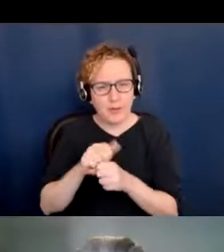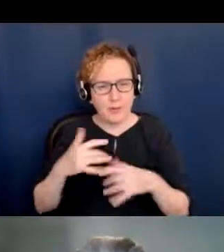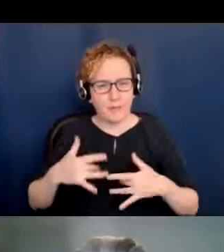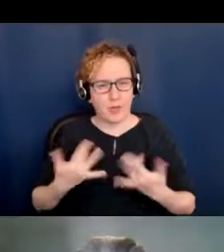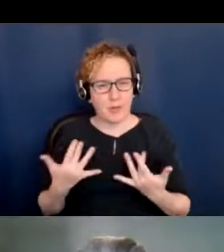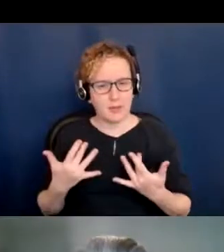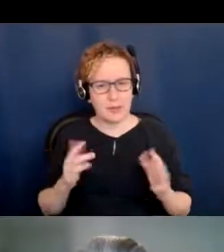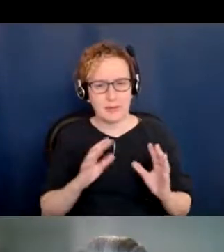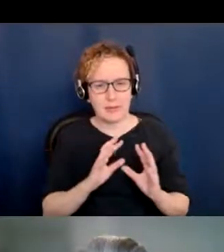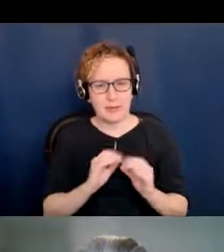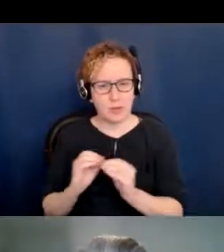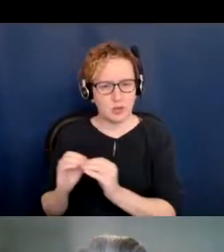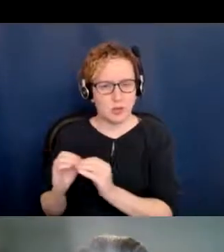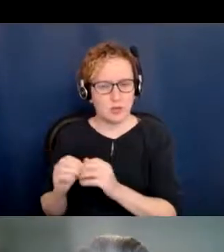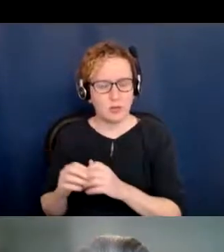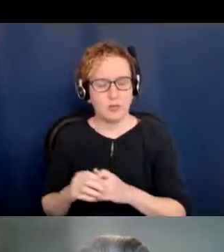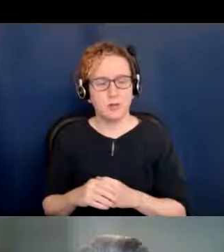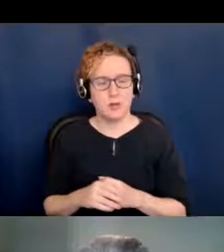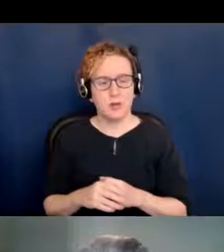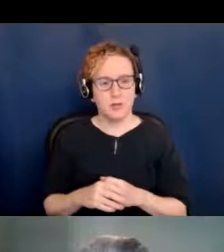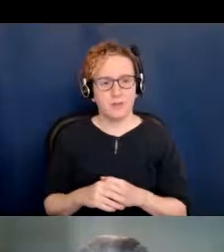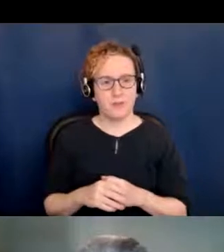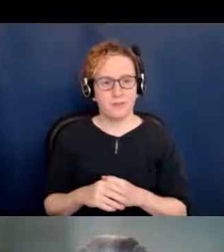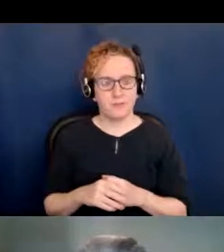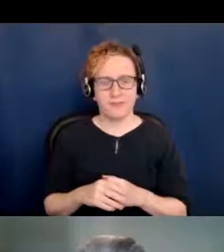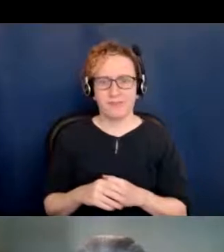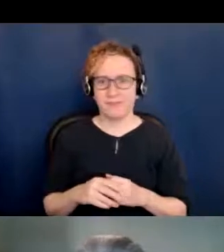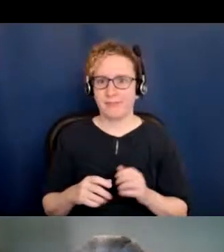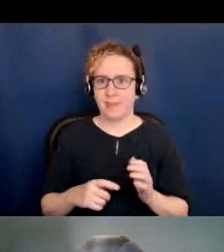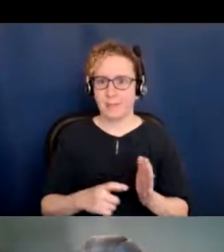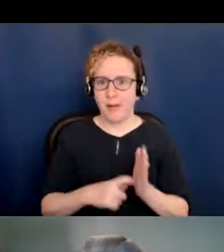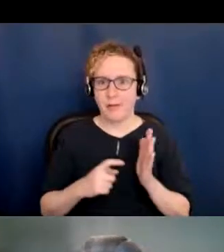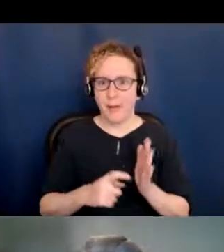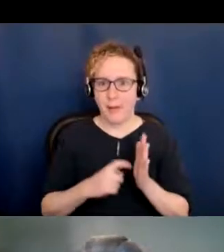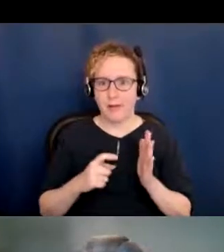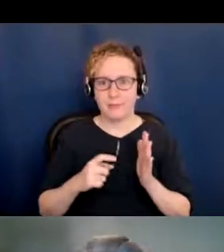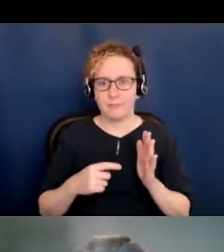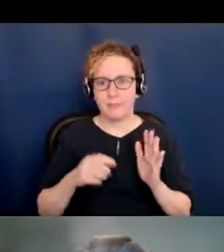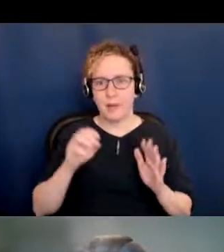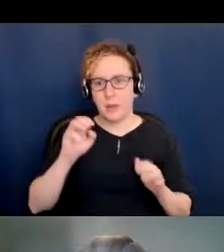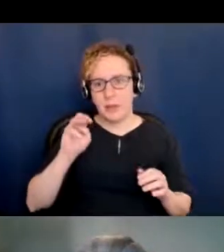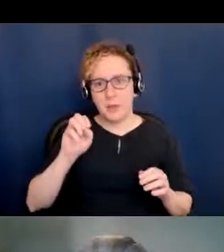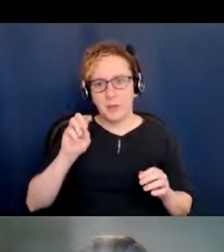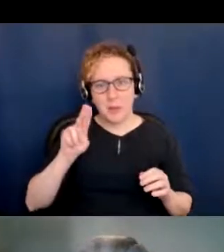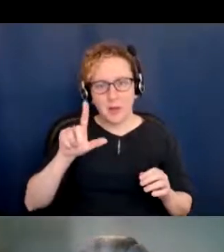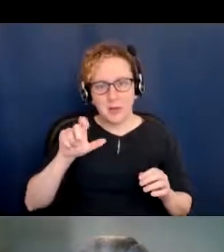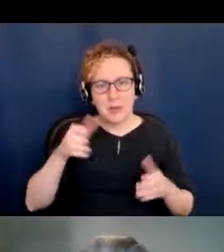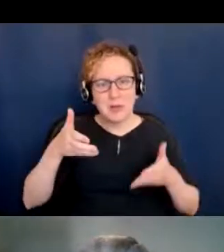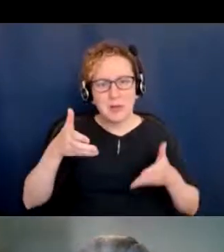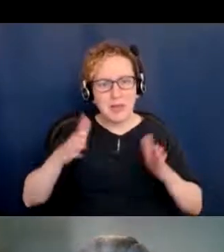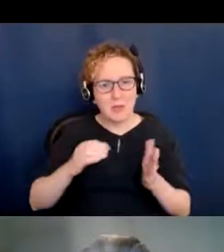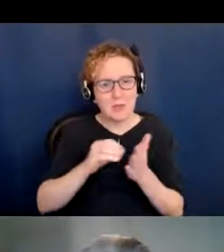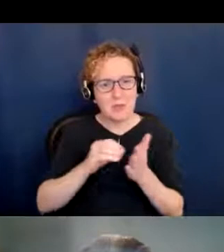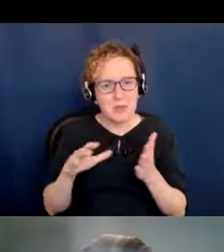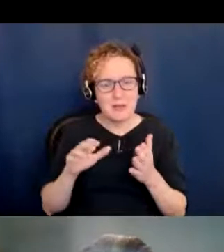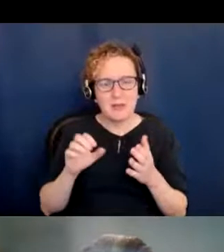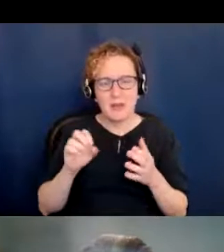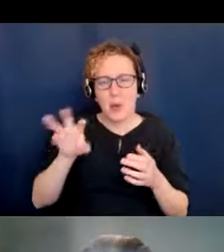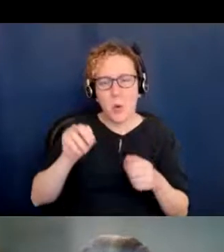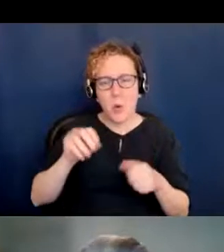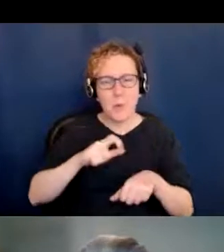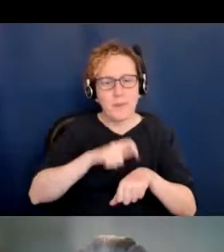or session. If, you know, these on-demand modules are also going to allow students to go at their own pace in